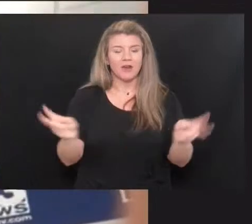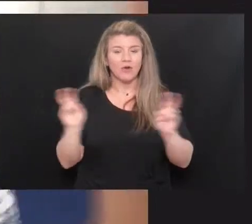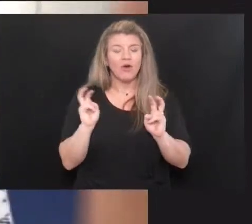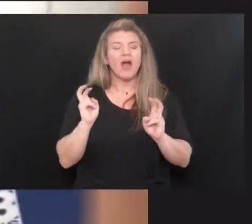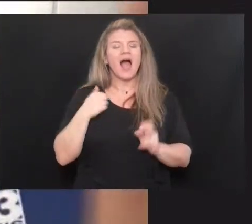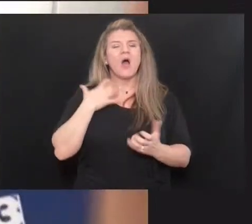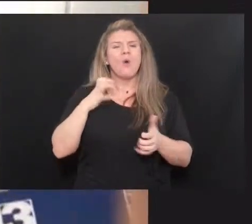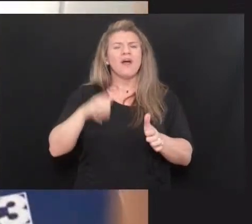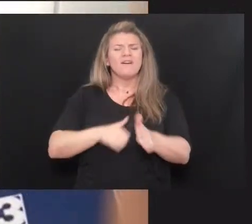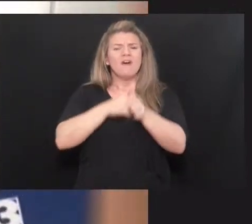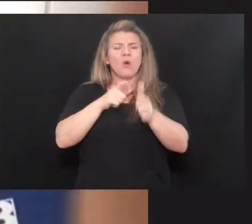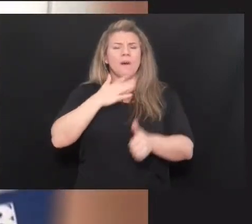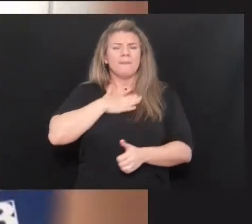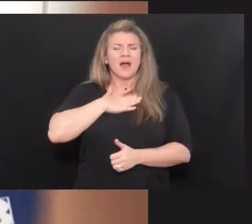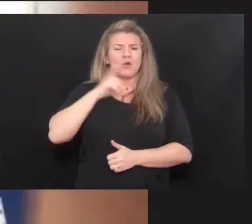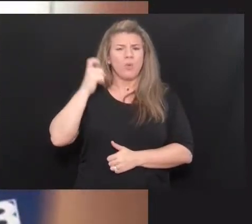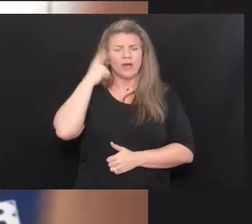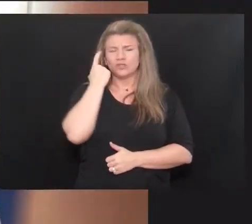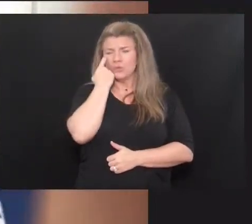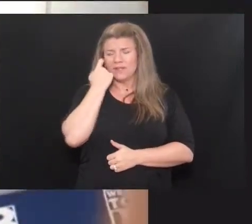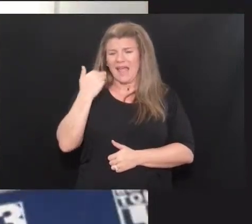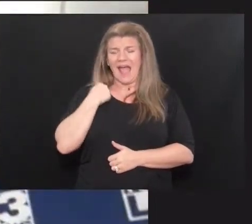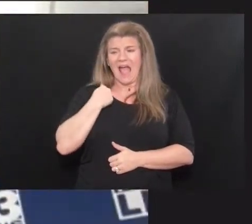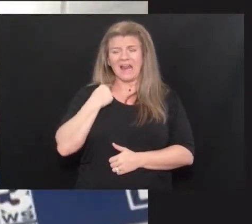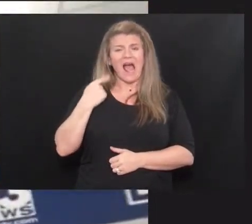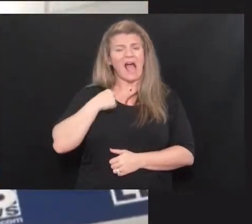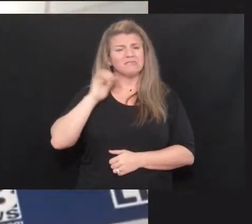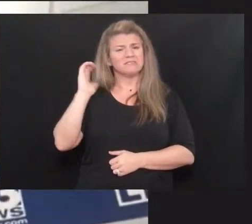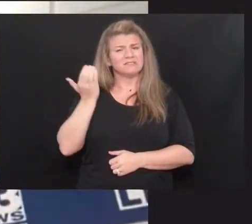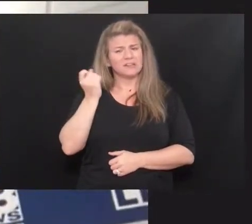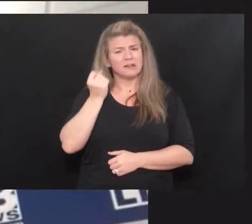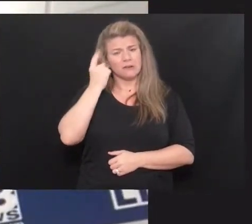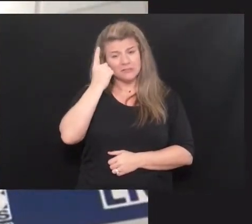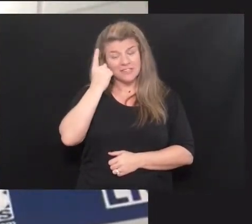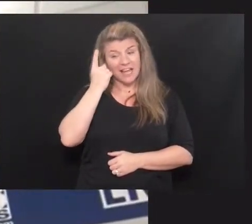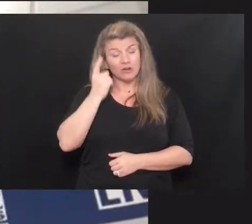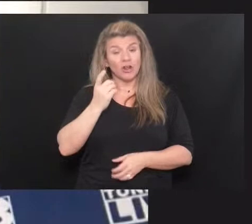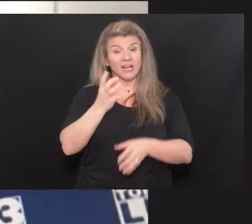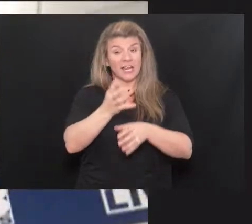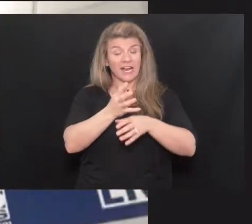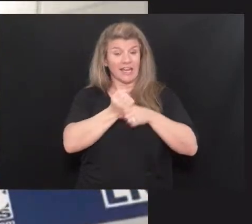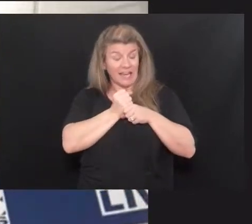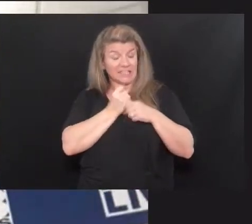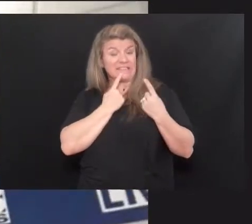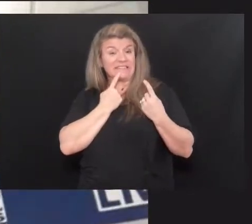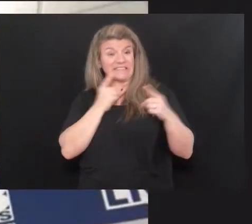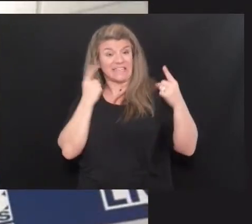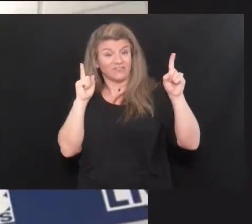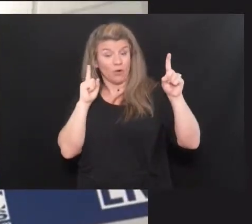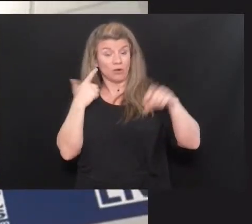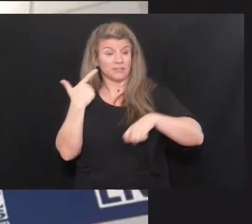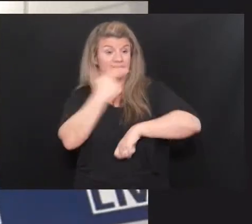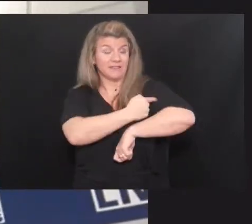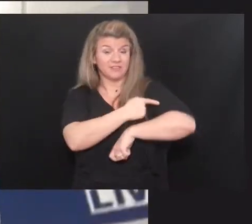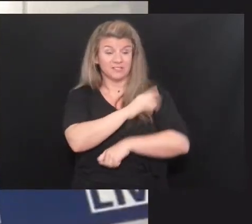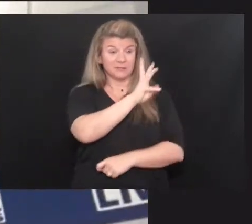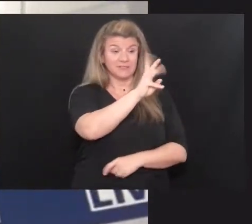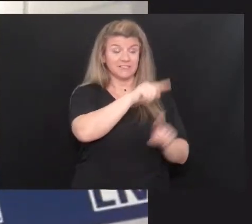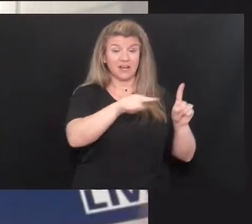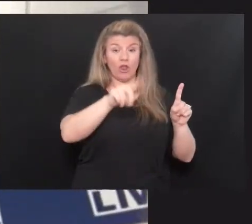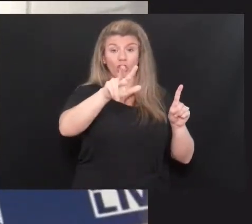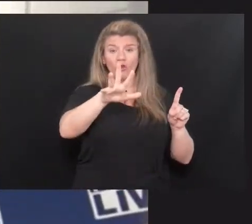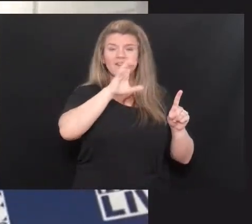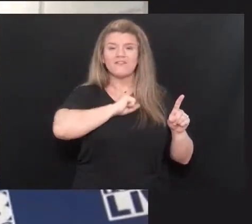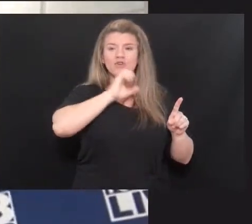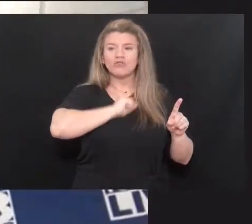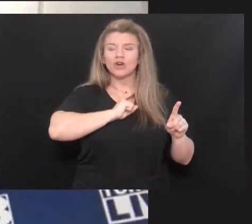up on a question I had the other day because it occurs to me that getting successful at vaccinating 16 to 35-year-olds, you